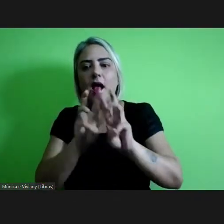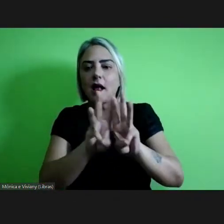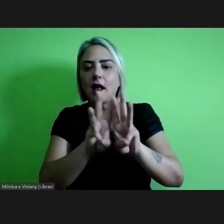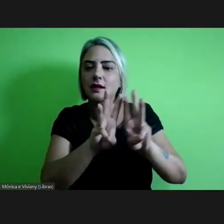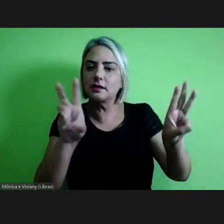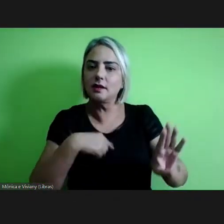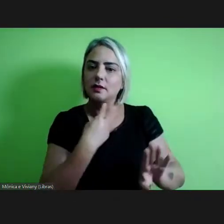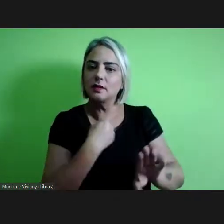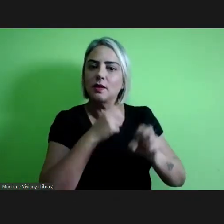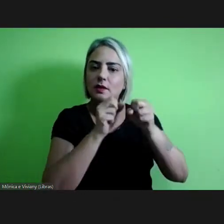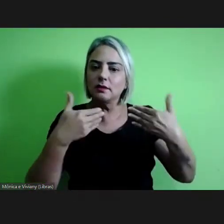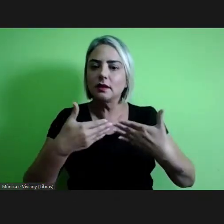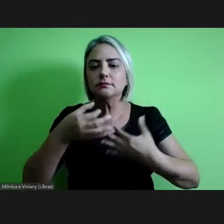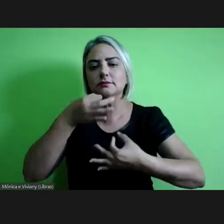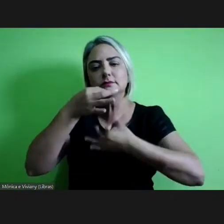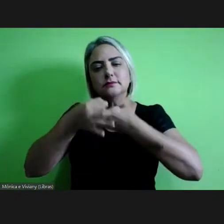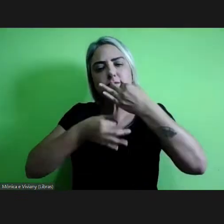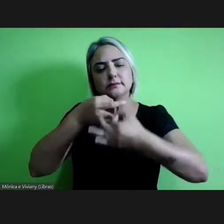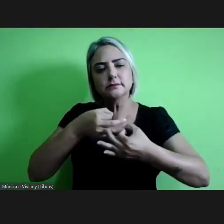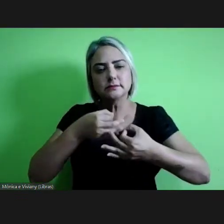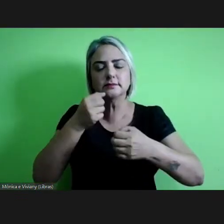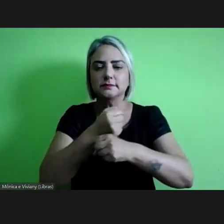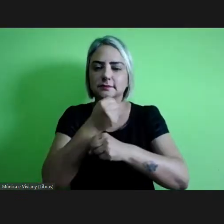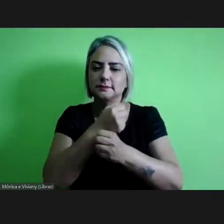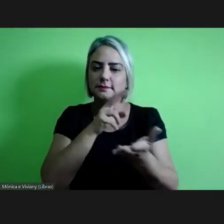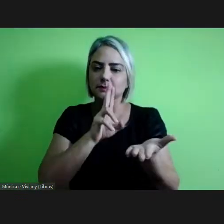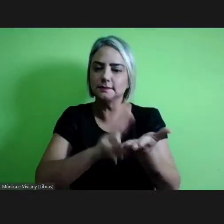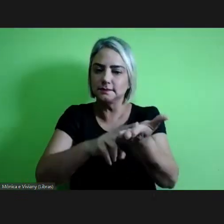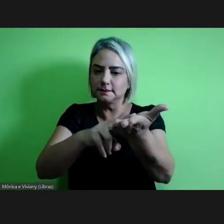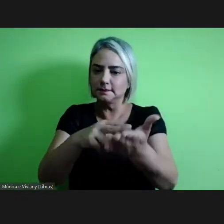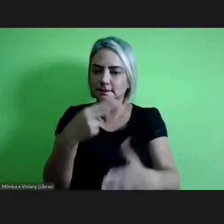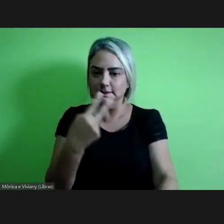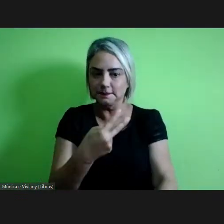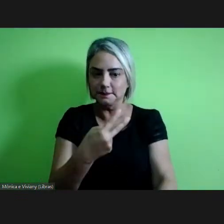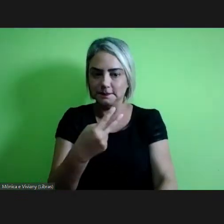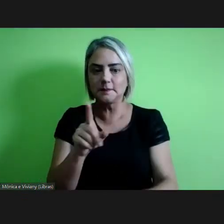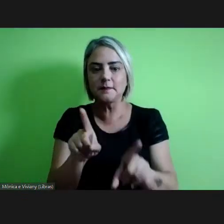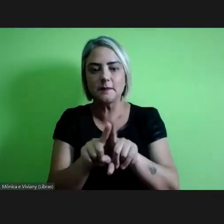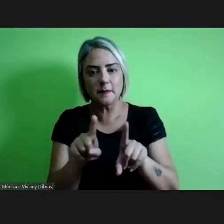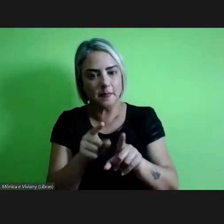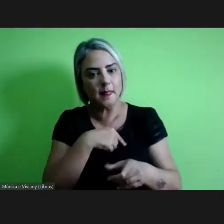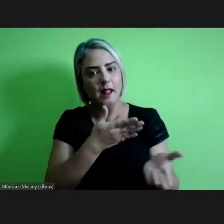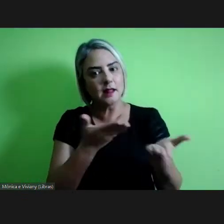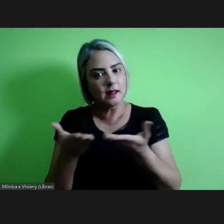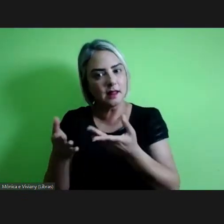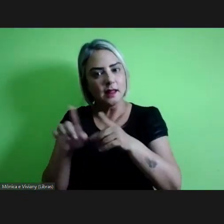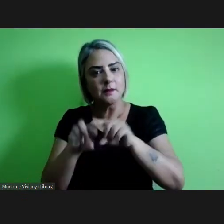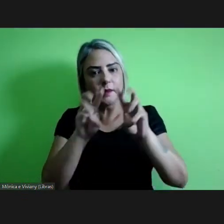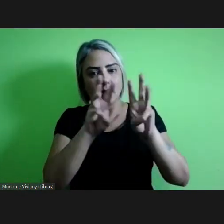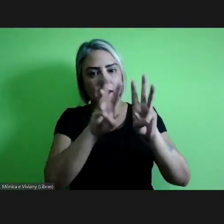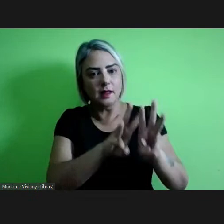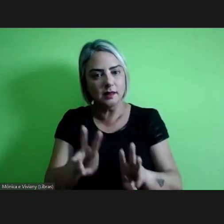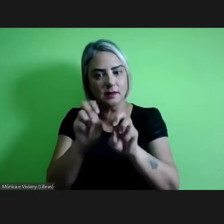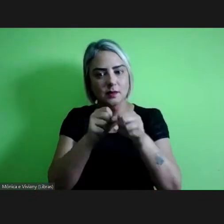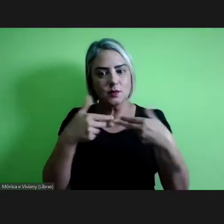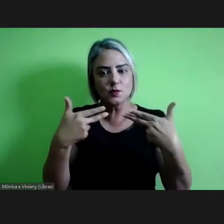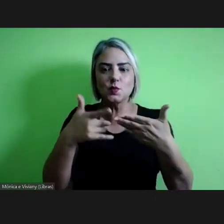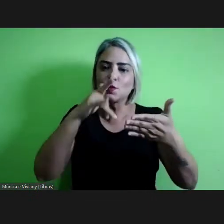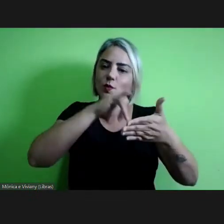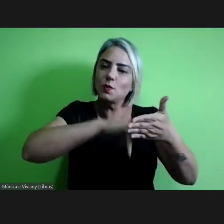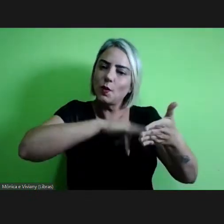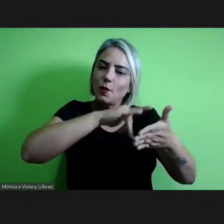to access the website of our event and contribute with the construction of the second letter. It's also available in the